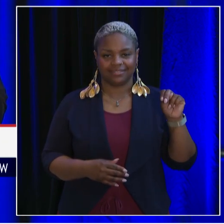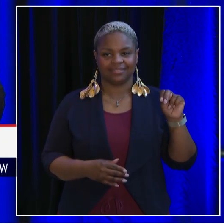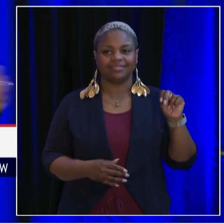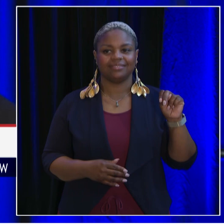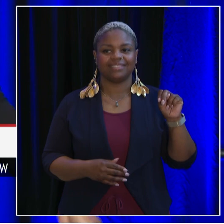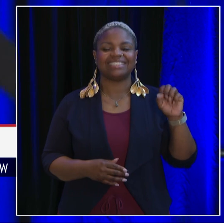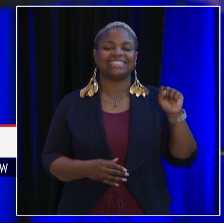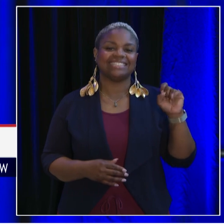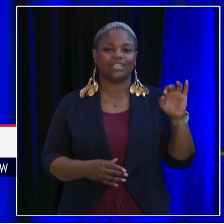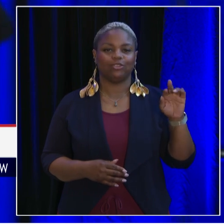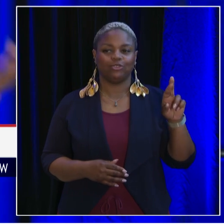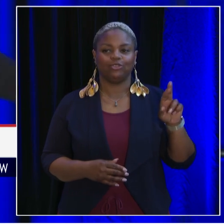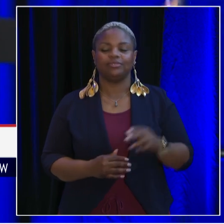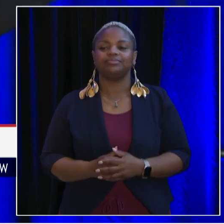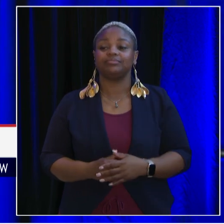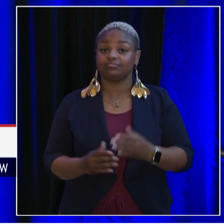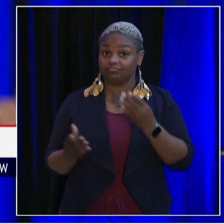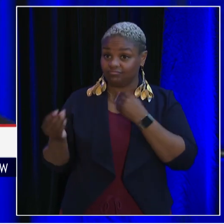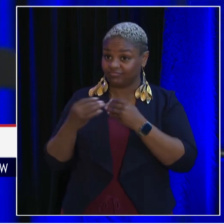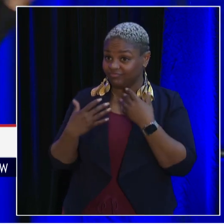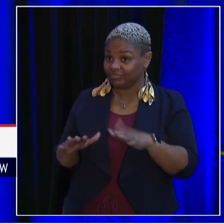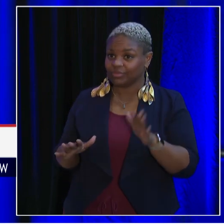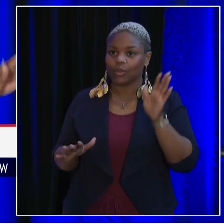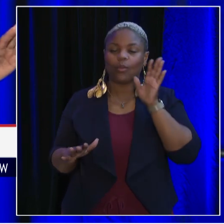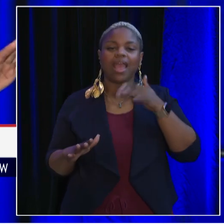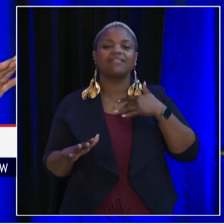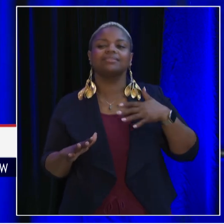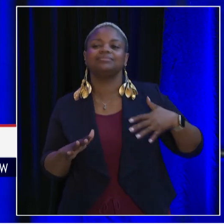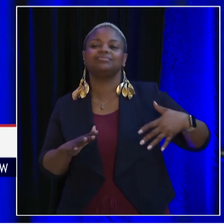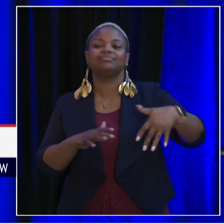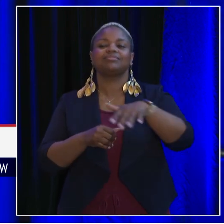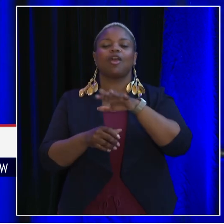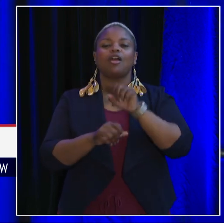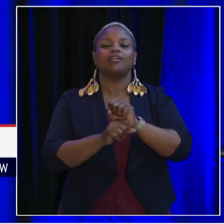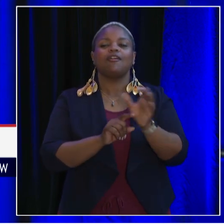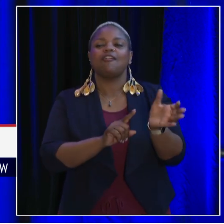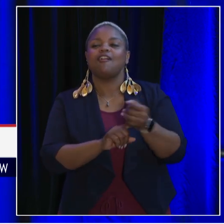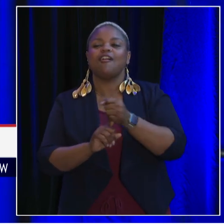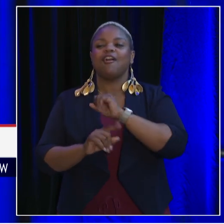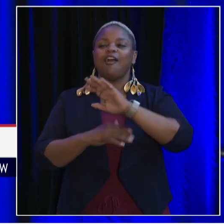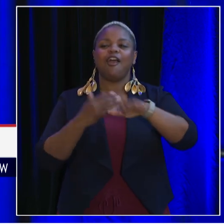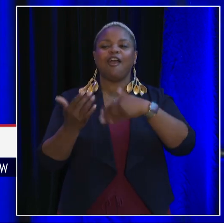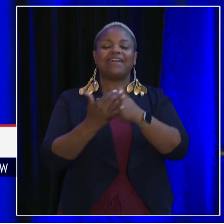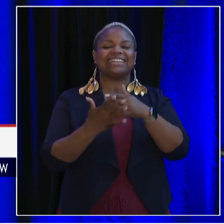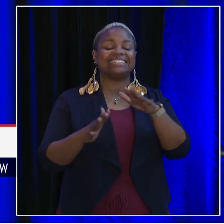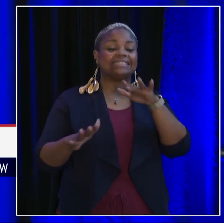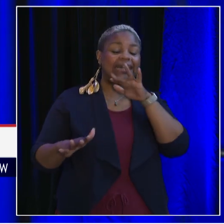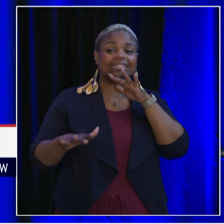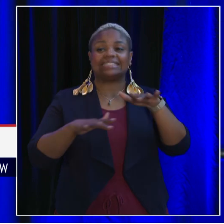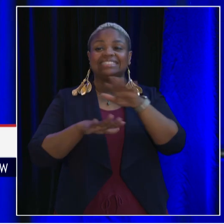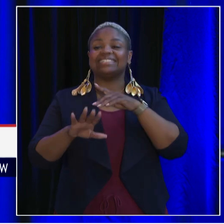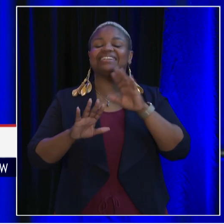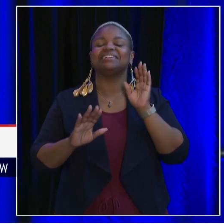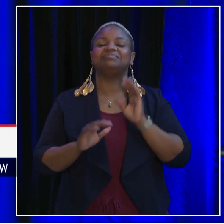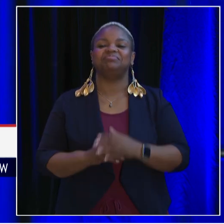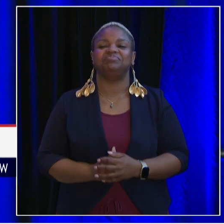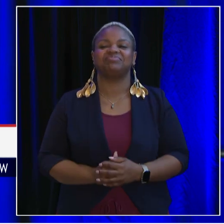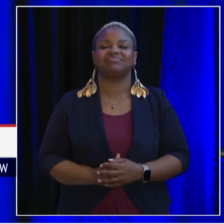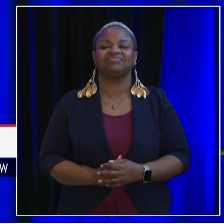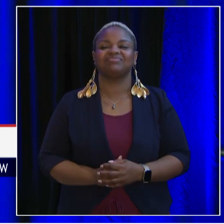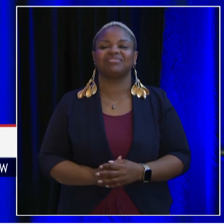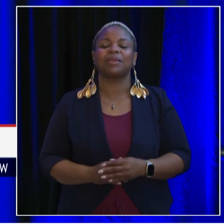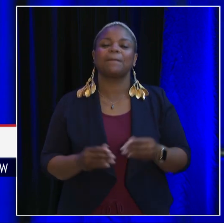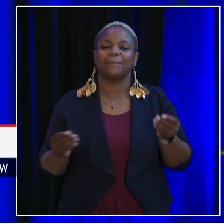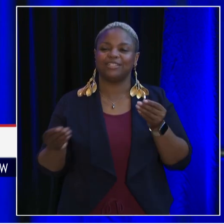well. He's going to do a covering that catches it all. He is the Canon Missioner and Minister of Equity